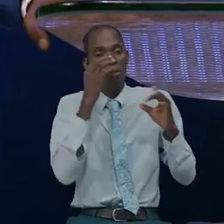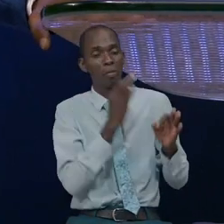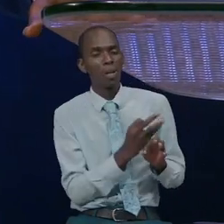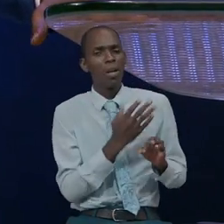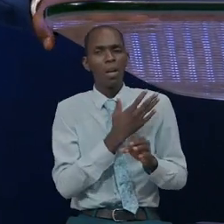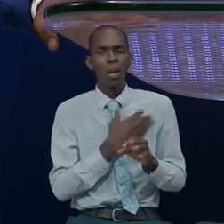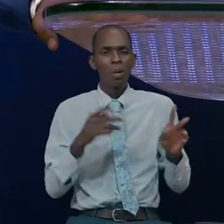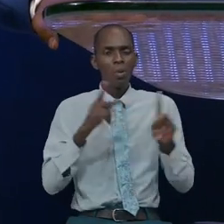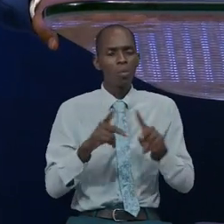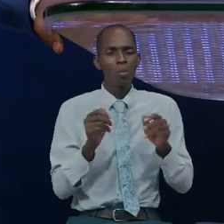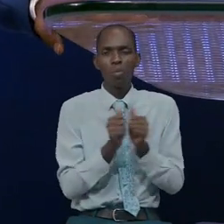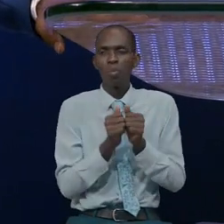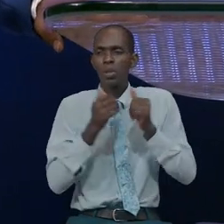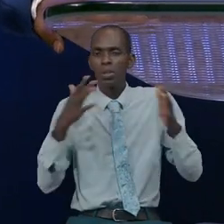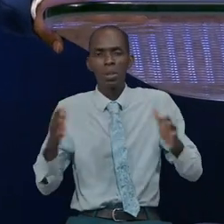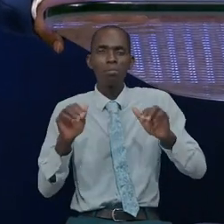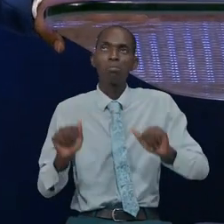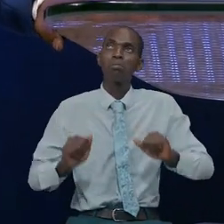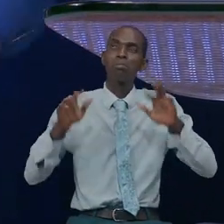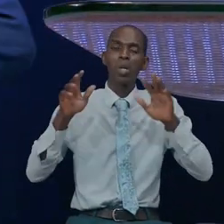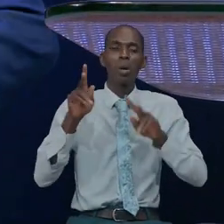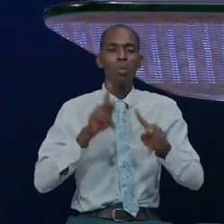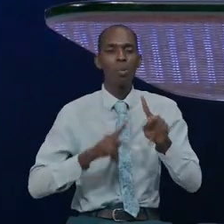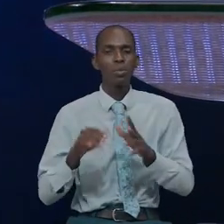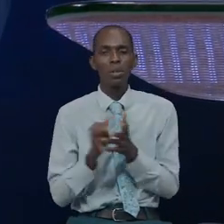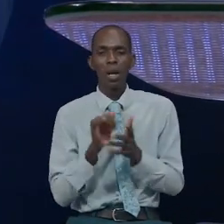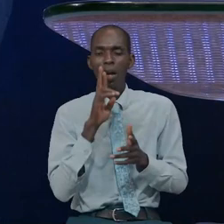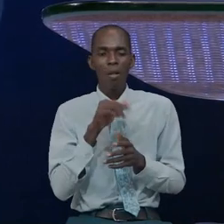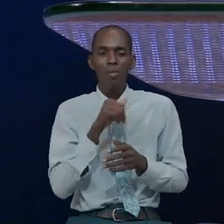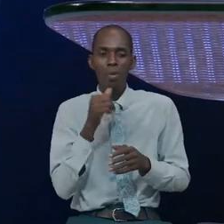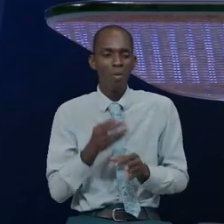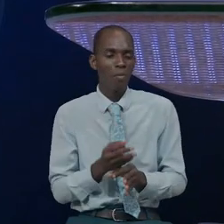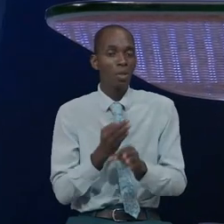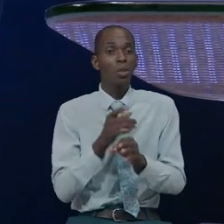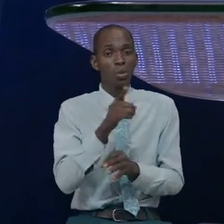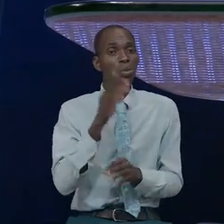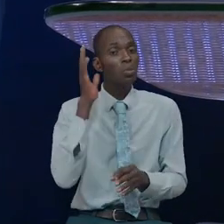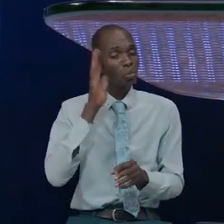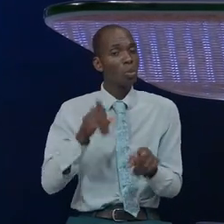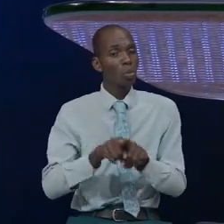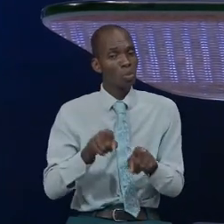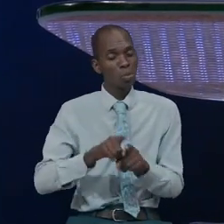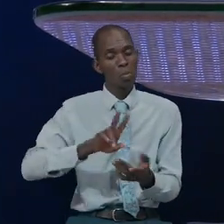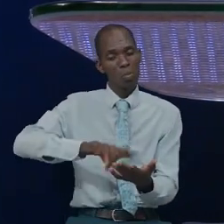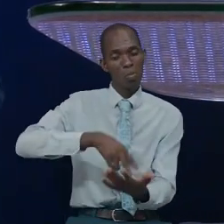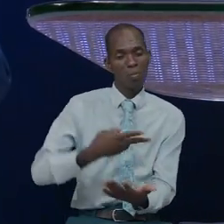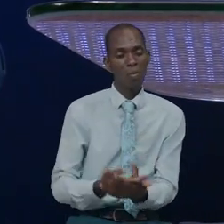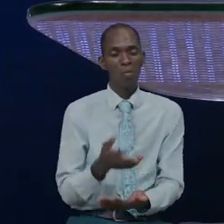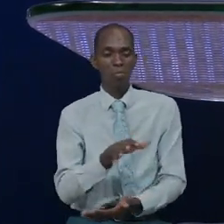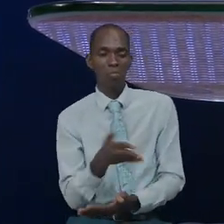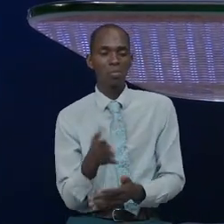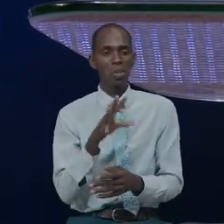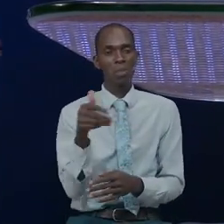people of no commitment, and the people who are not faithful, you become compromised yourself, and you lose